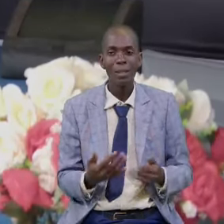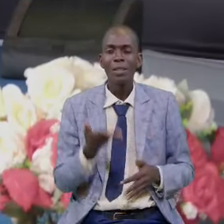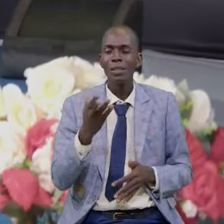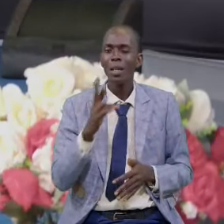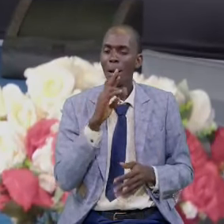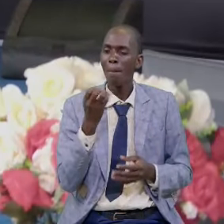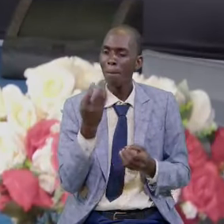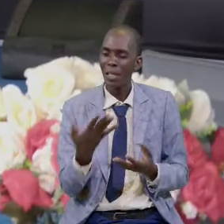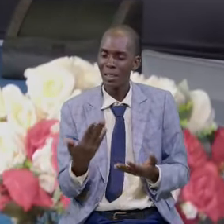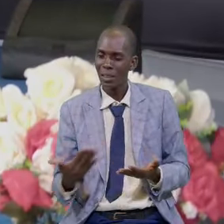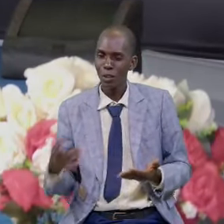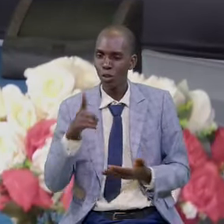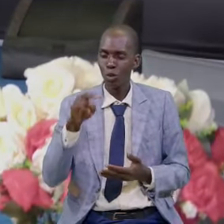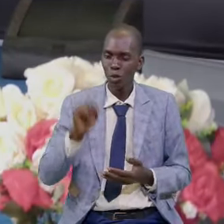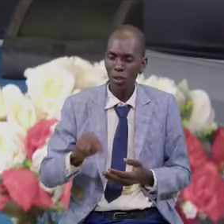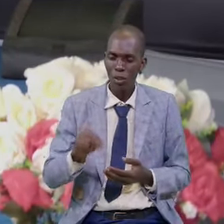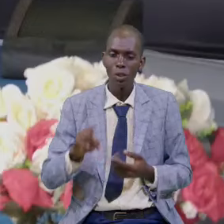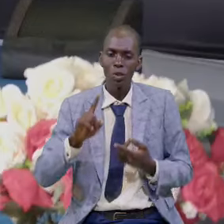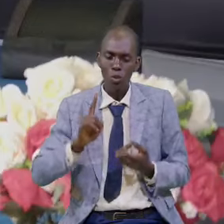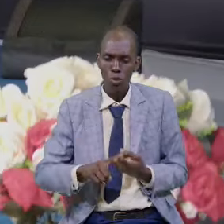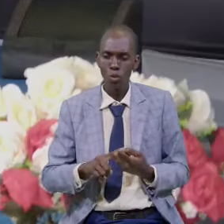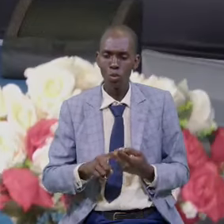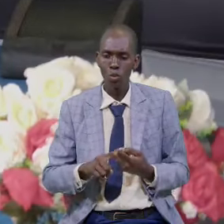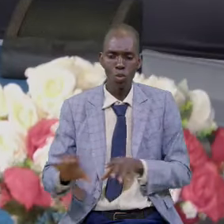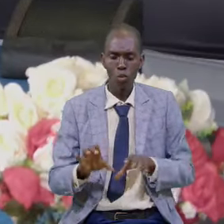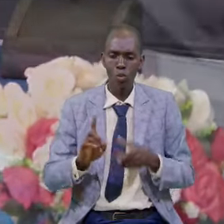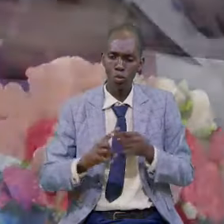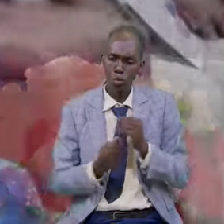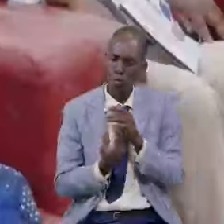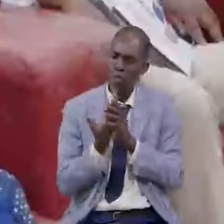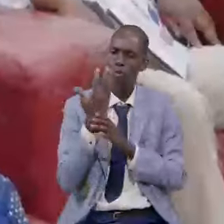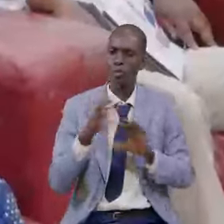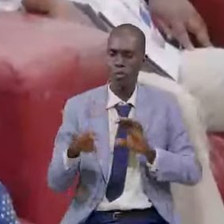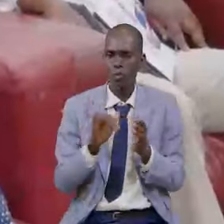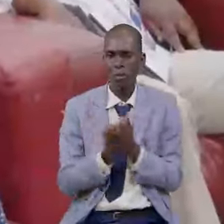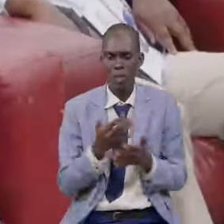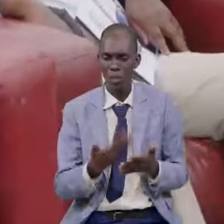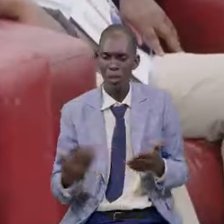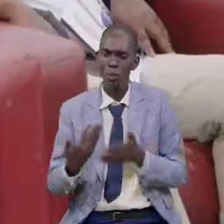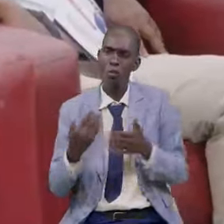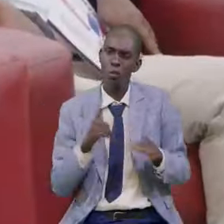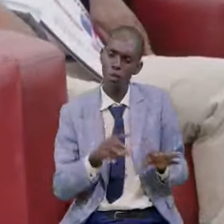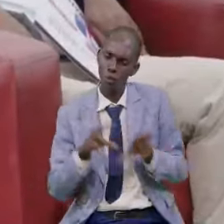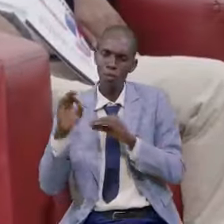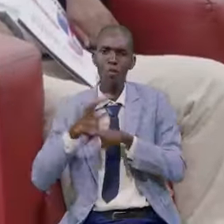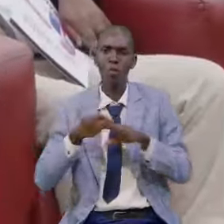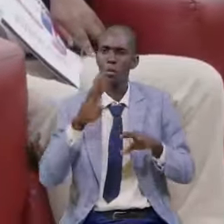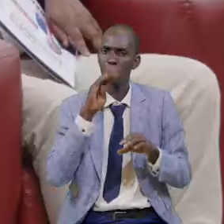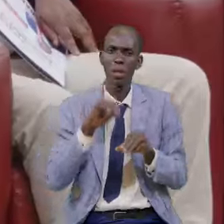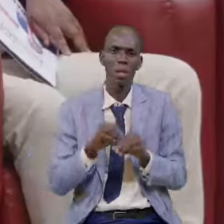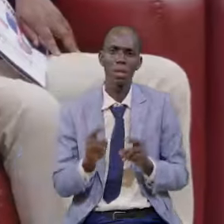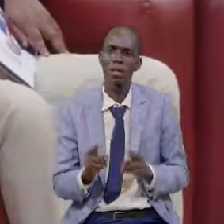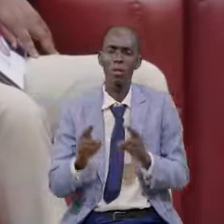that will become a tree after you have left. Plant that seed before you go. Don't be in a hurry. So we have